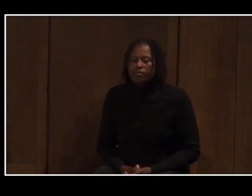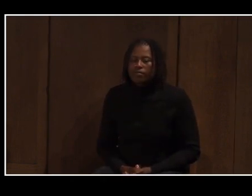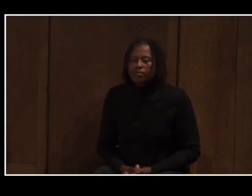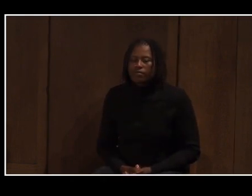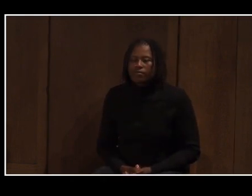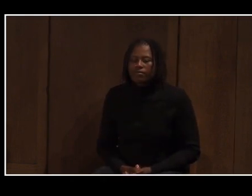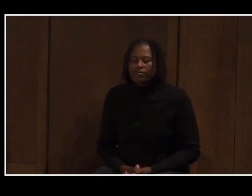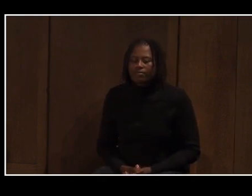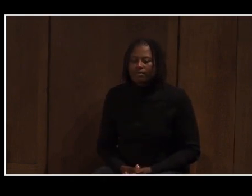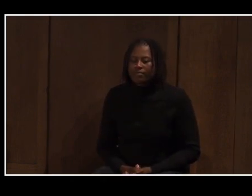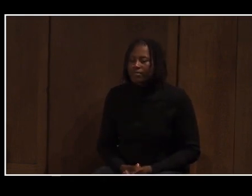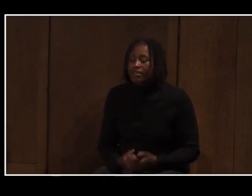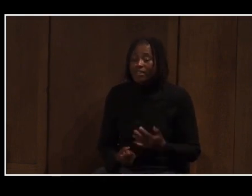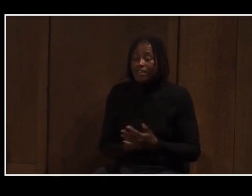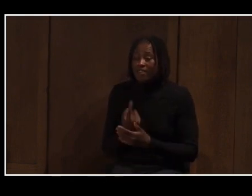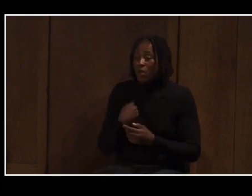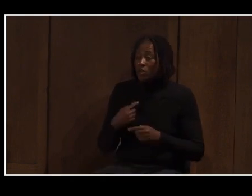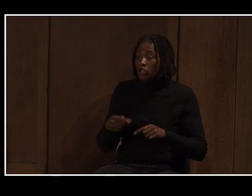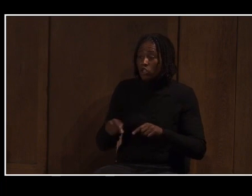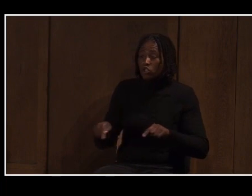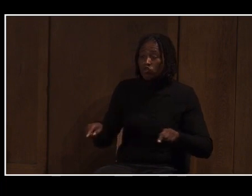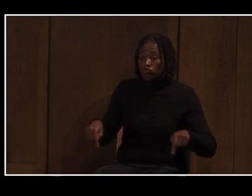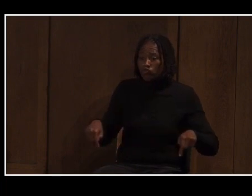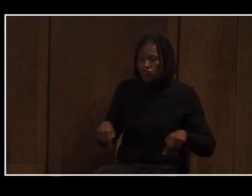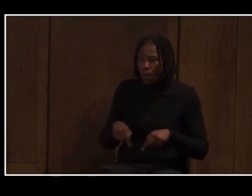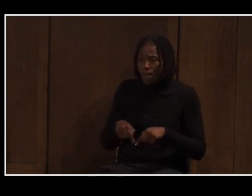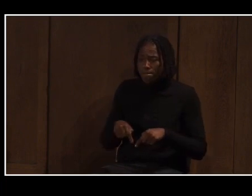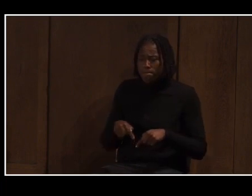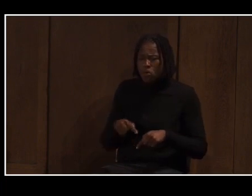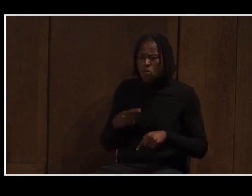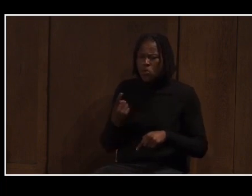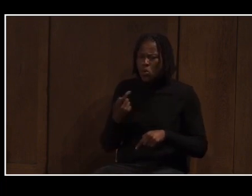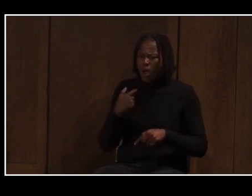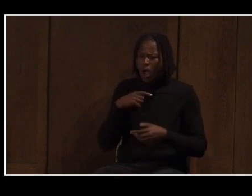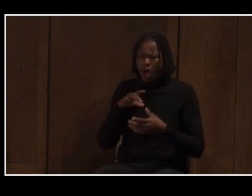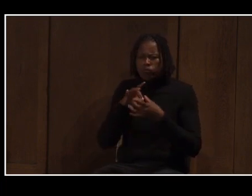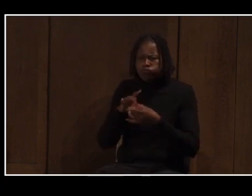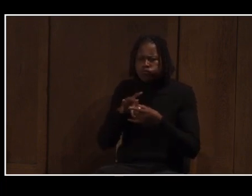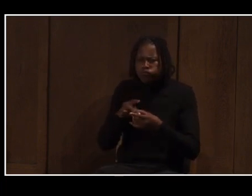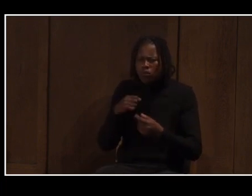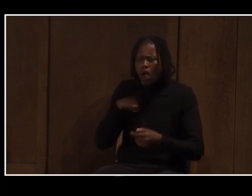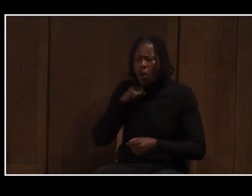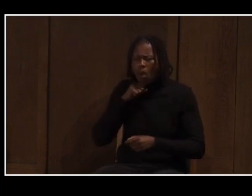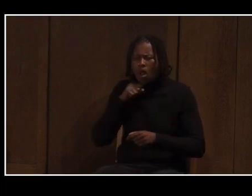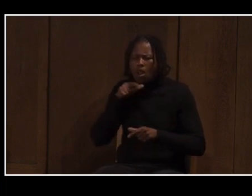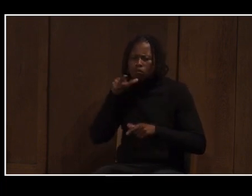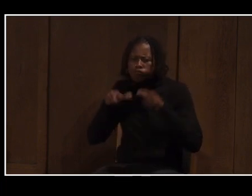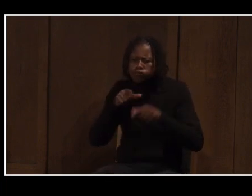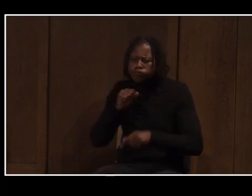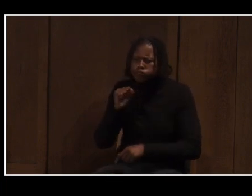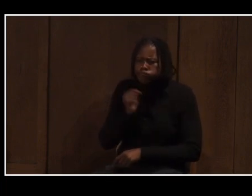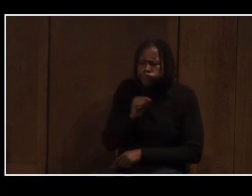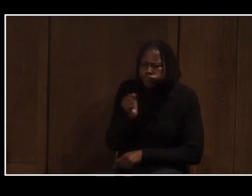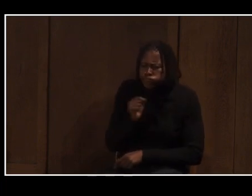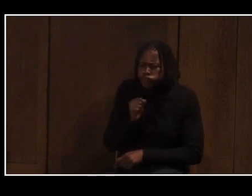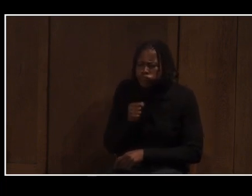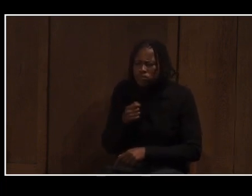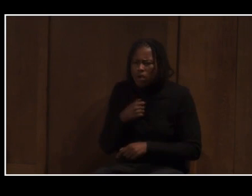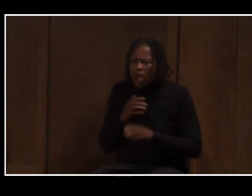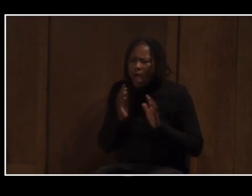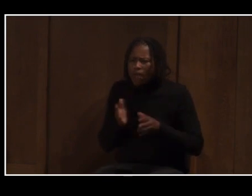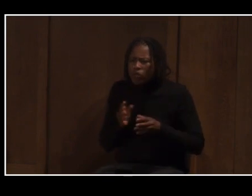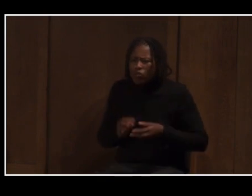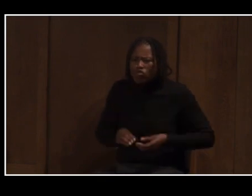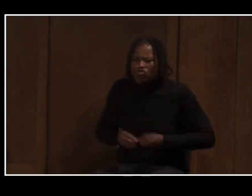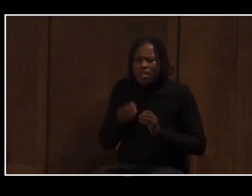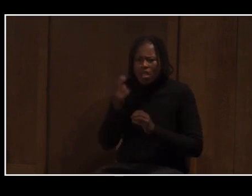You know, if I was in a room full of people I relate to, I'd just do lyrics. I don't need to make art. Like, so that's where, like, I